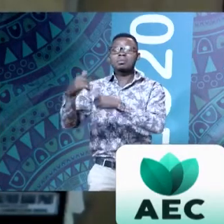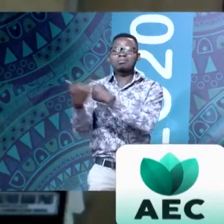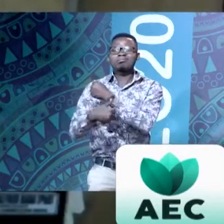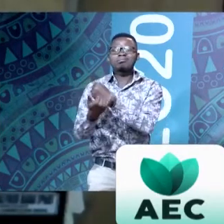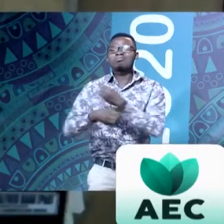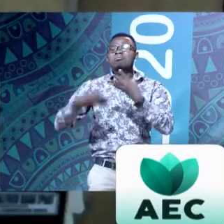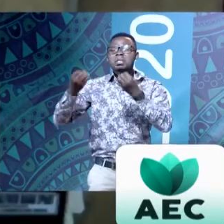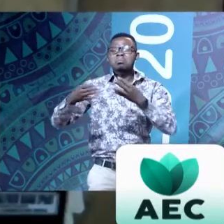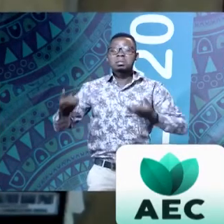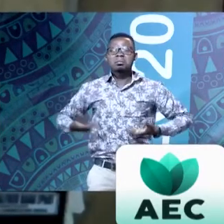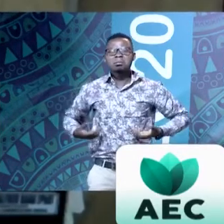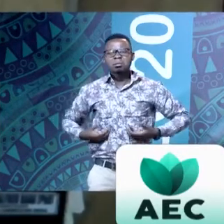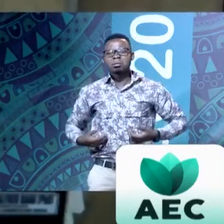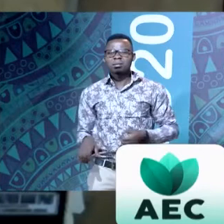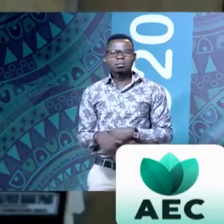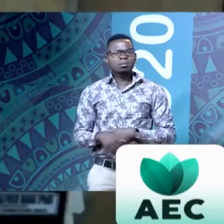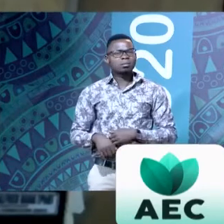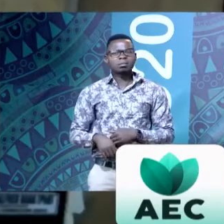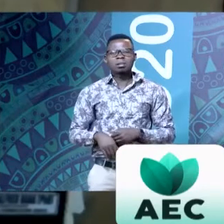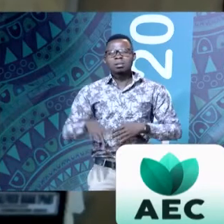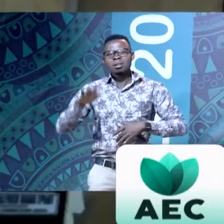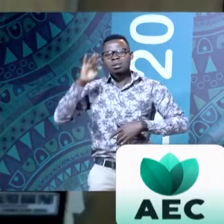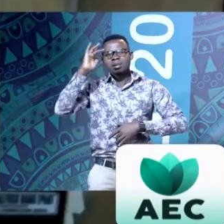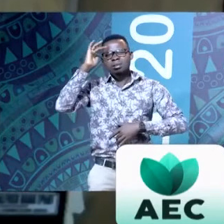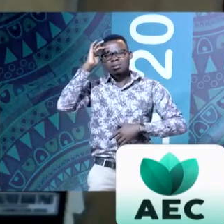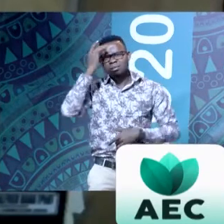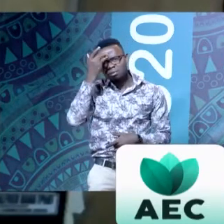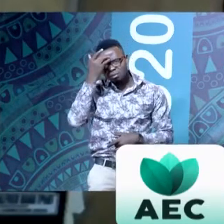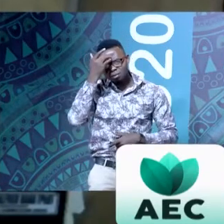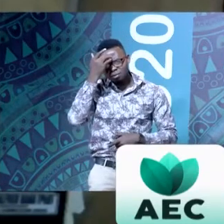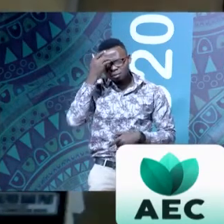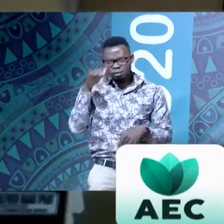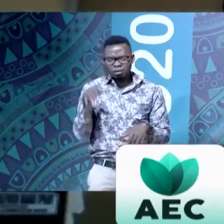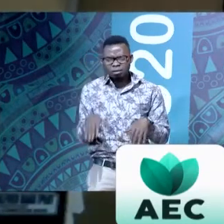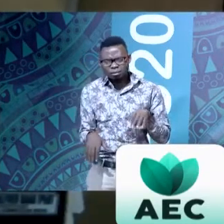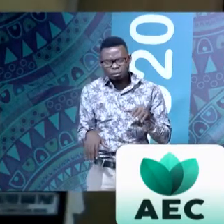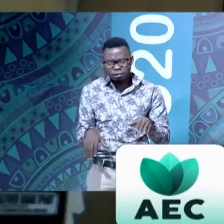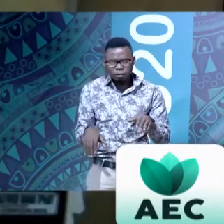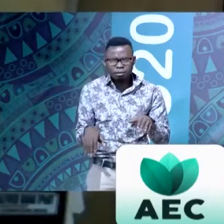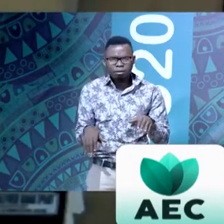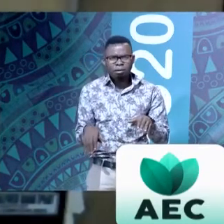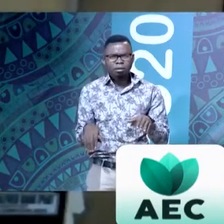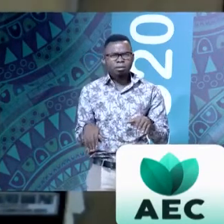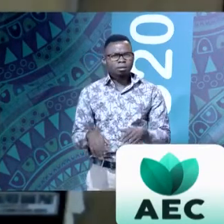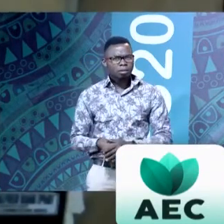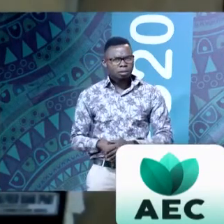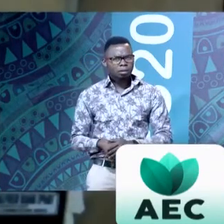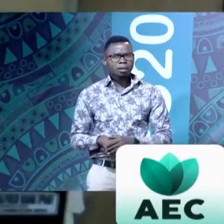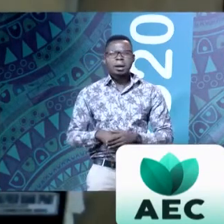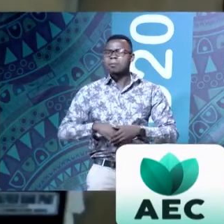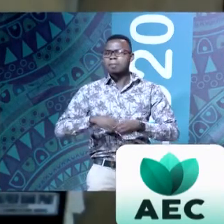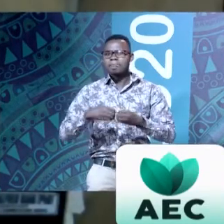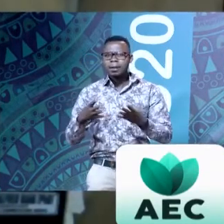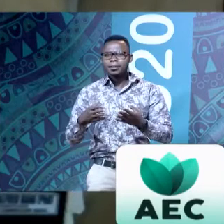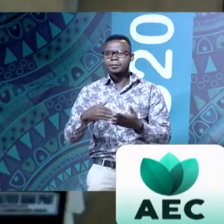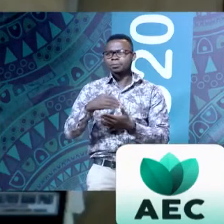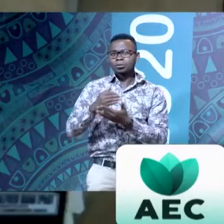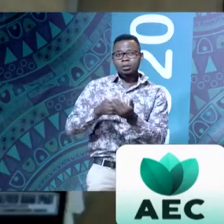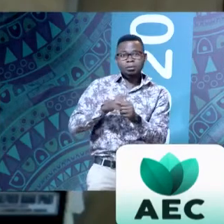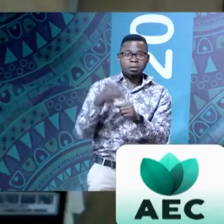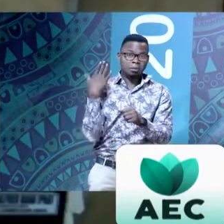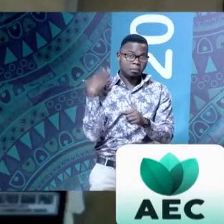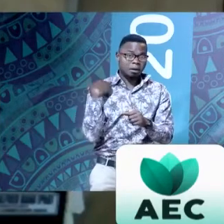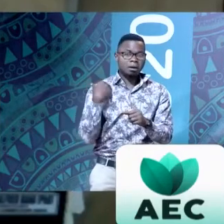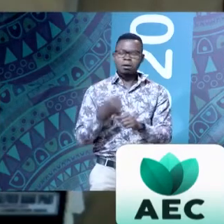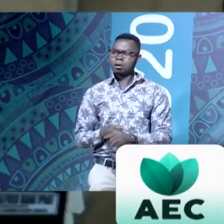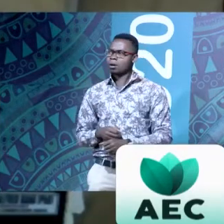unemployed. Unemployment among the youth is a time bomb. We have seen in Nigeria, we have learned what has happened, and that is